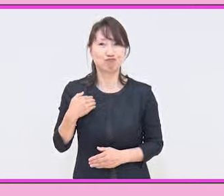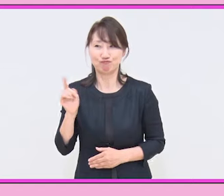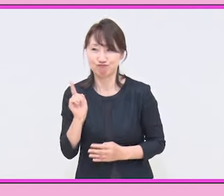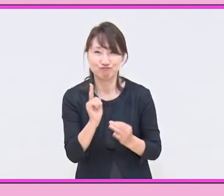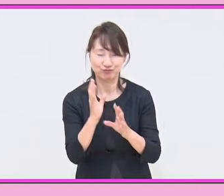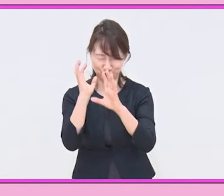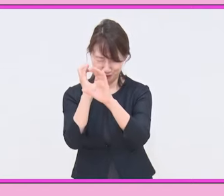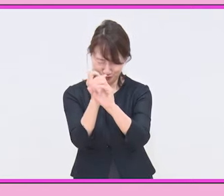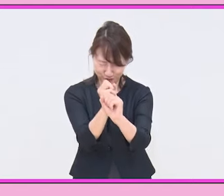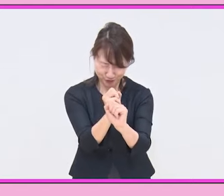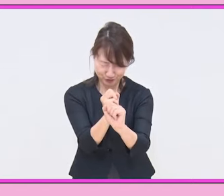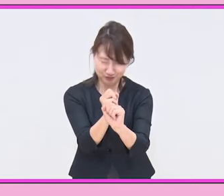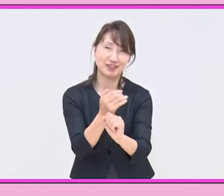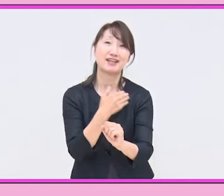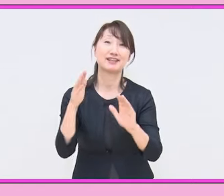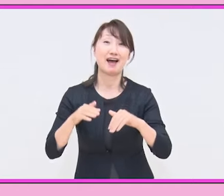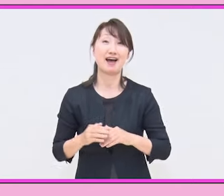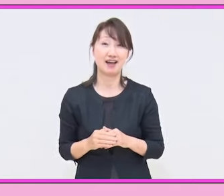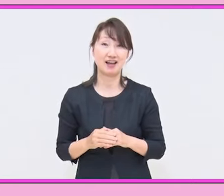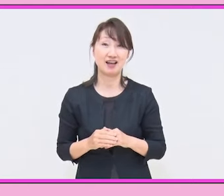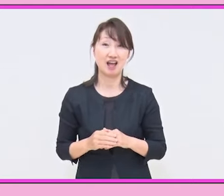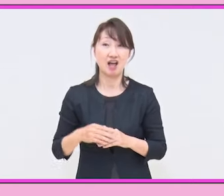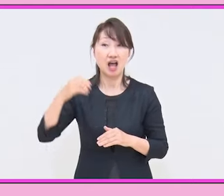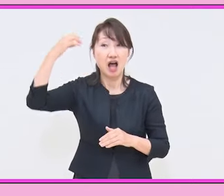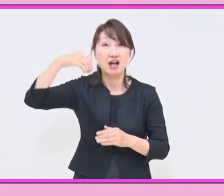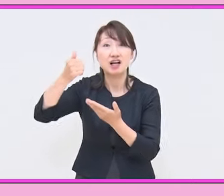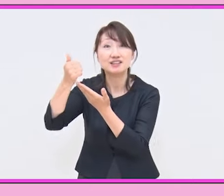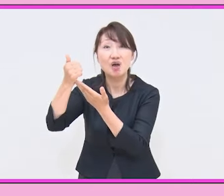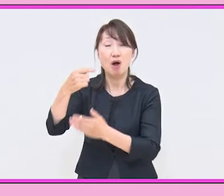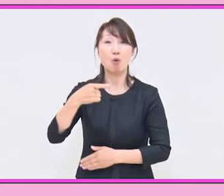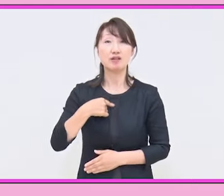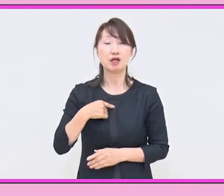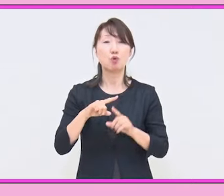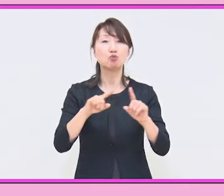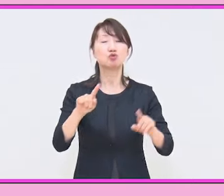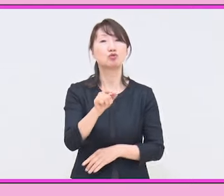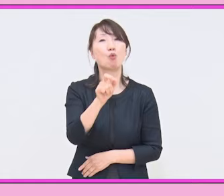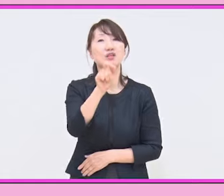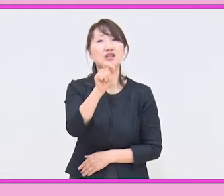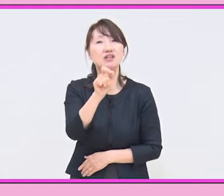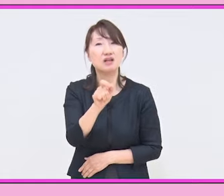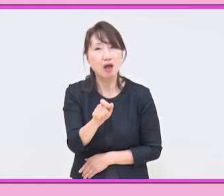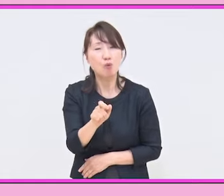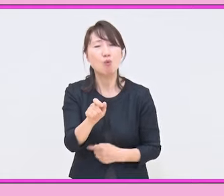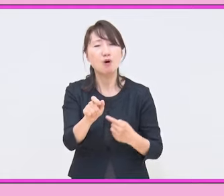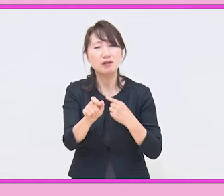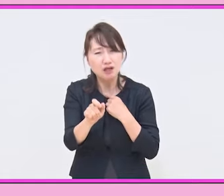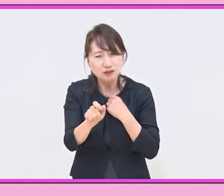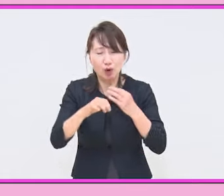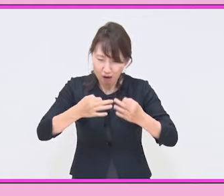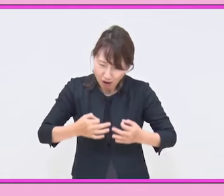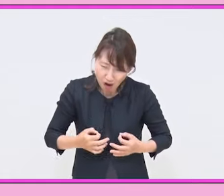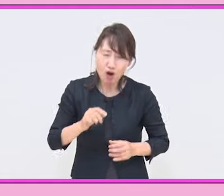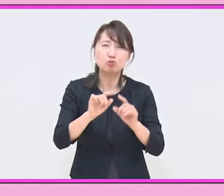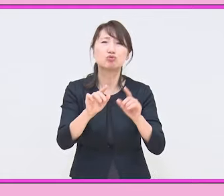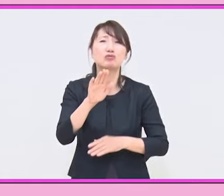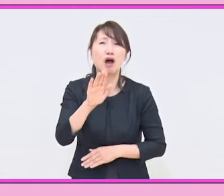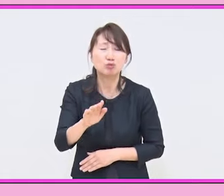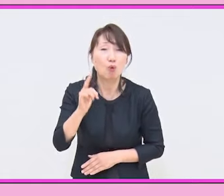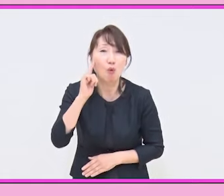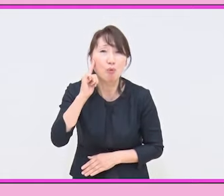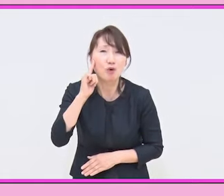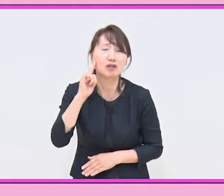I could do. He made me feel normal. He made me feel that I could achieve anything